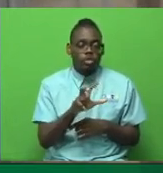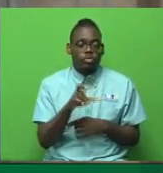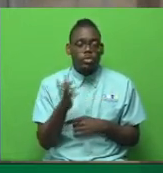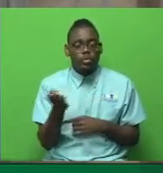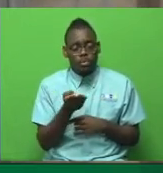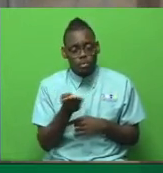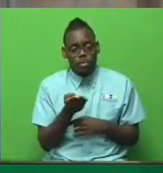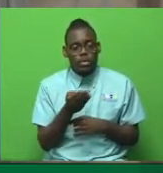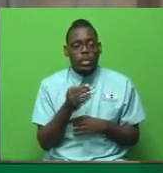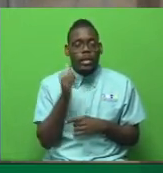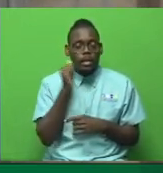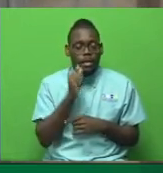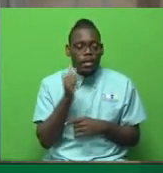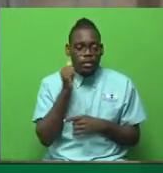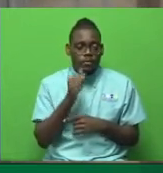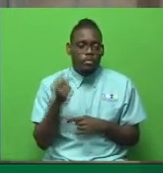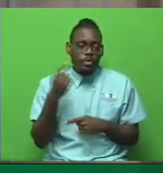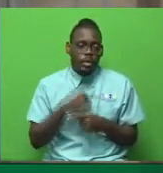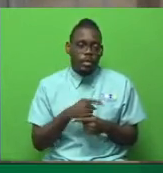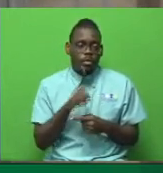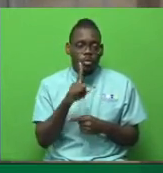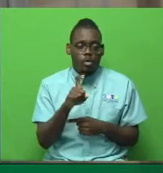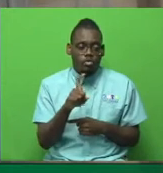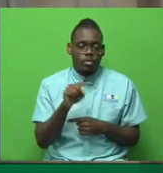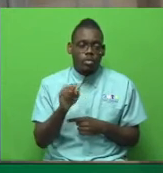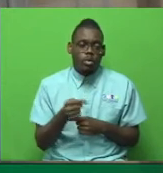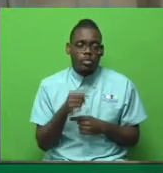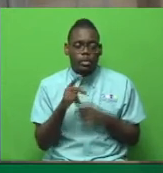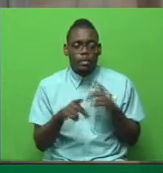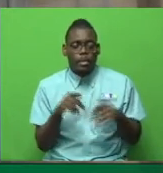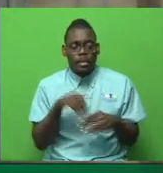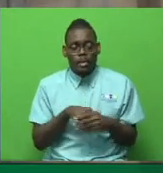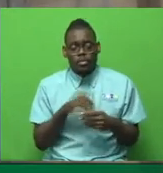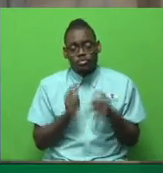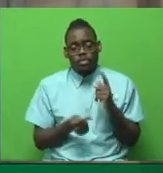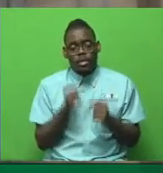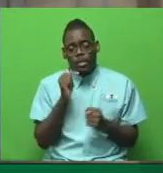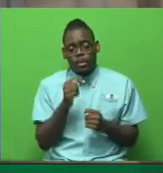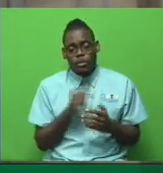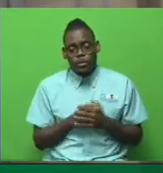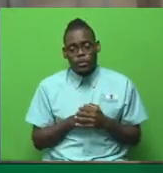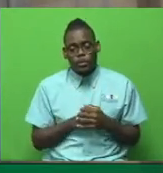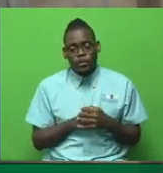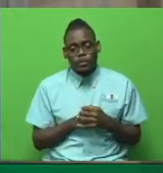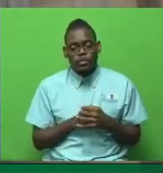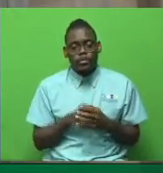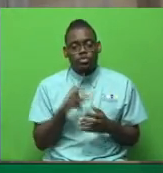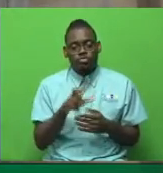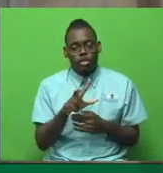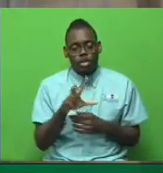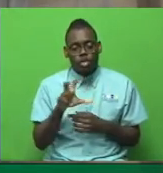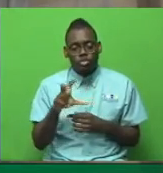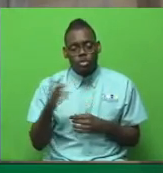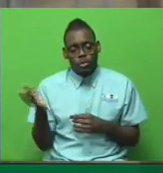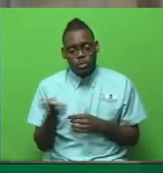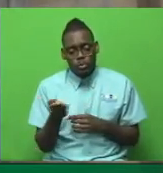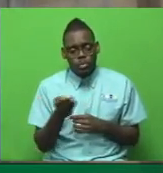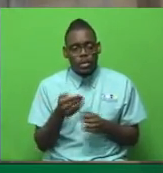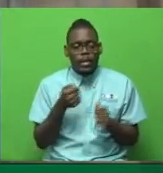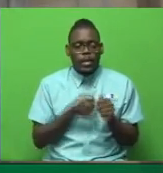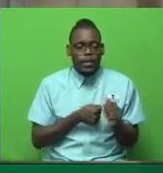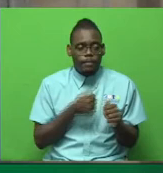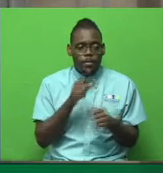100 000 persons in Trinidad and Tobago 300 that's per 100 000 persons we are